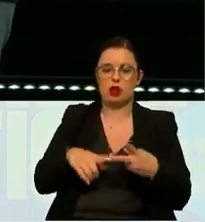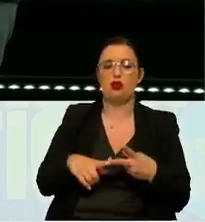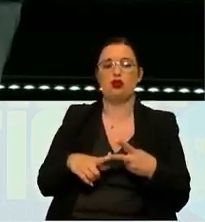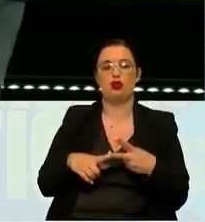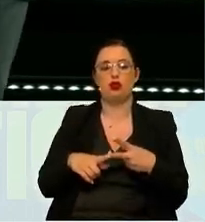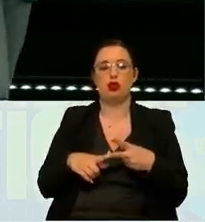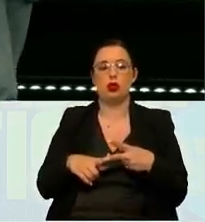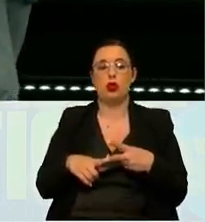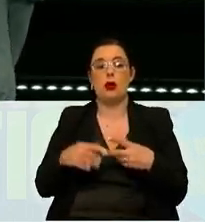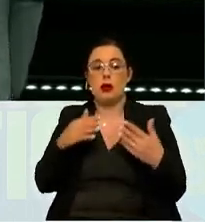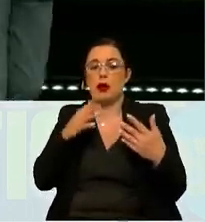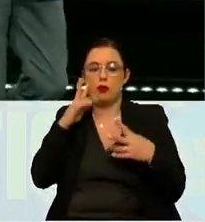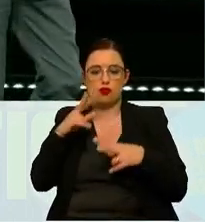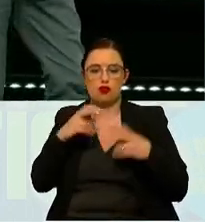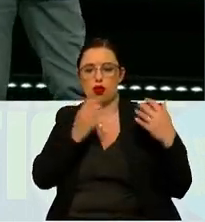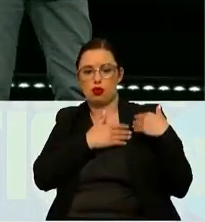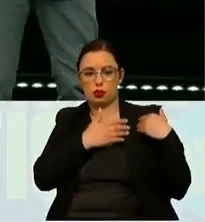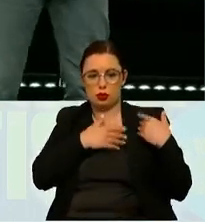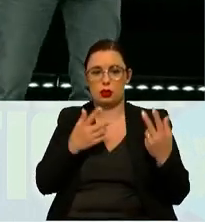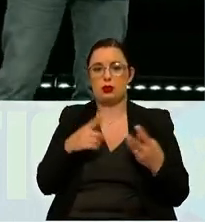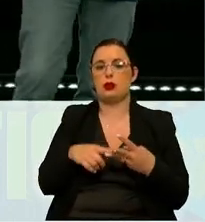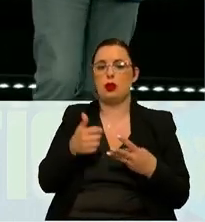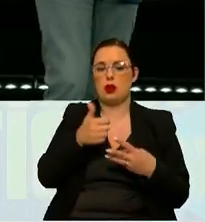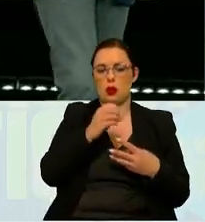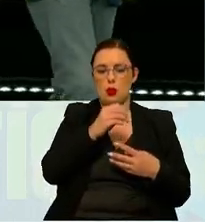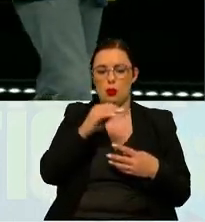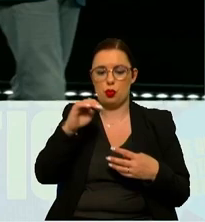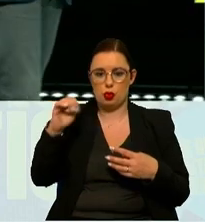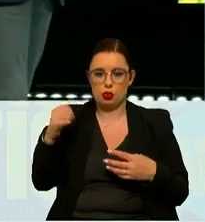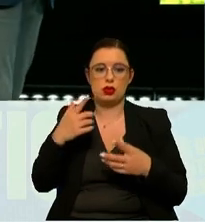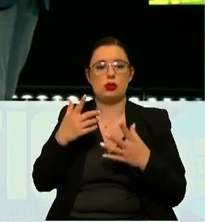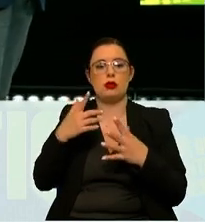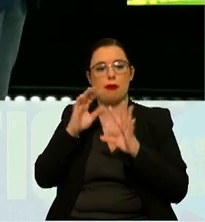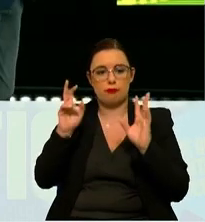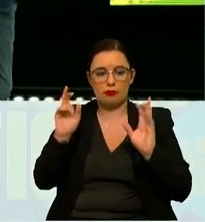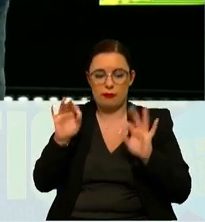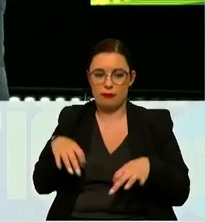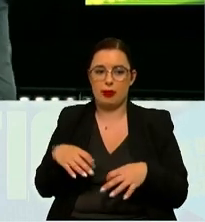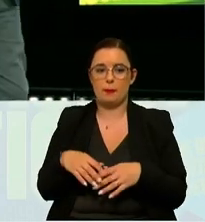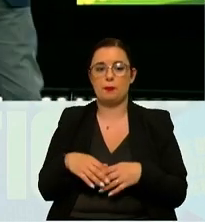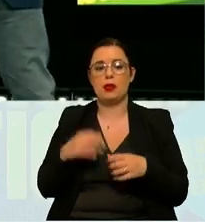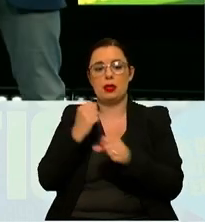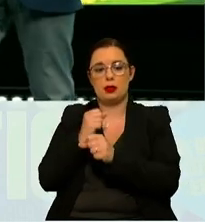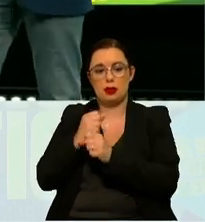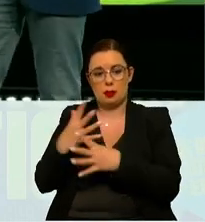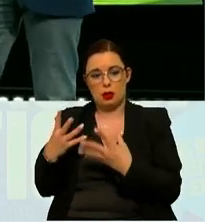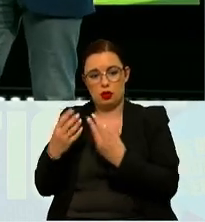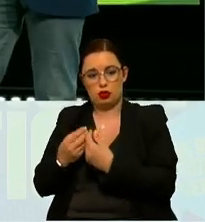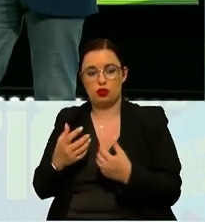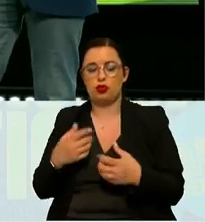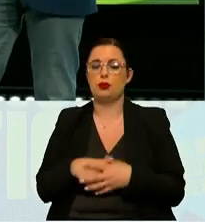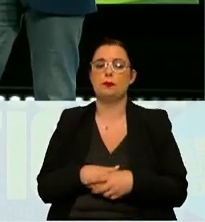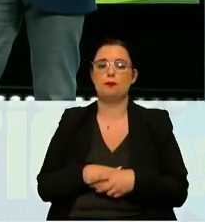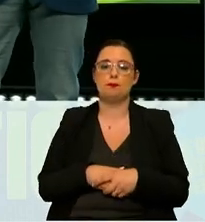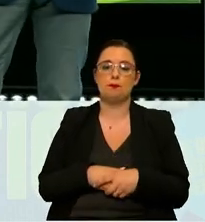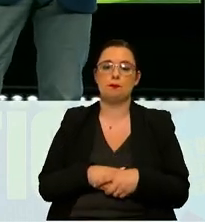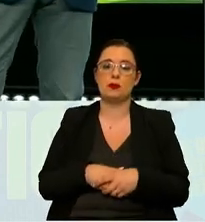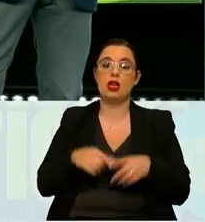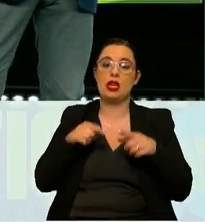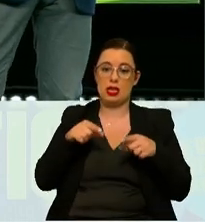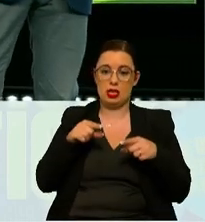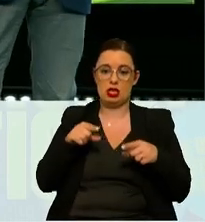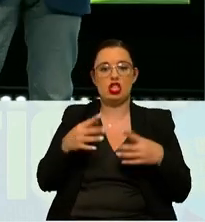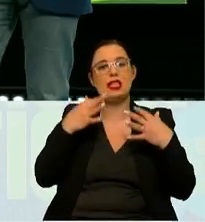socially responsible, and that boost the capabilities that we are now including also in every collaboration tool that we have. This is